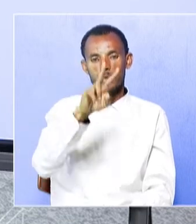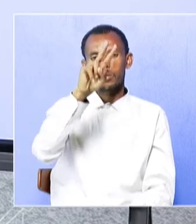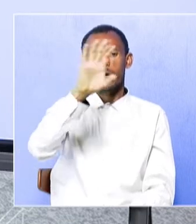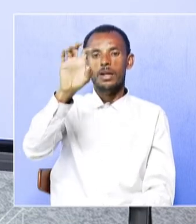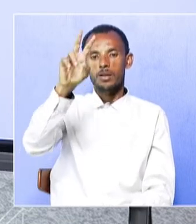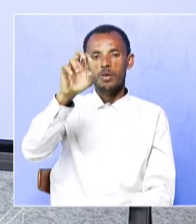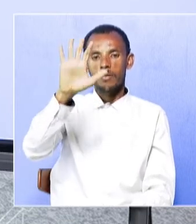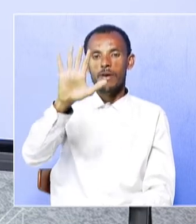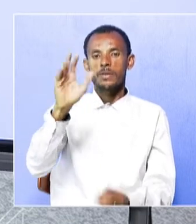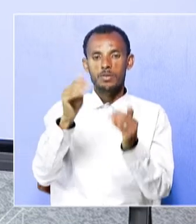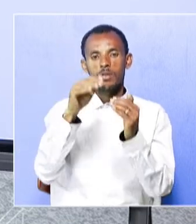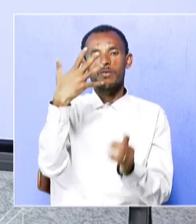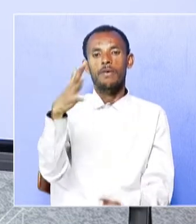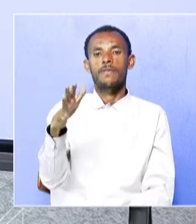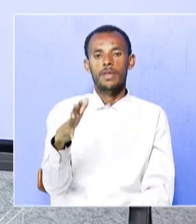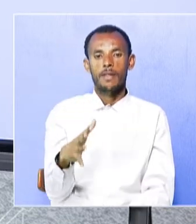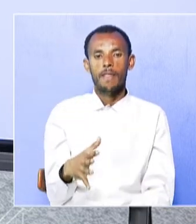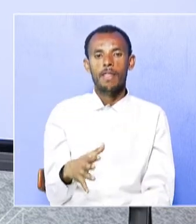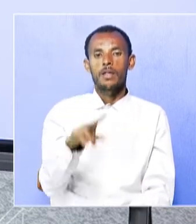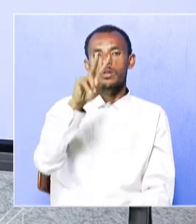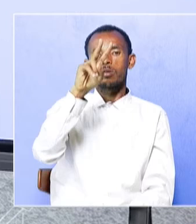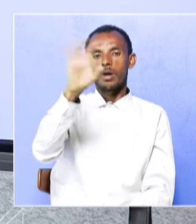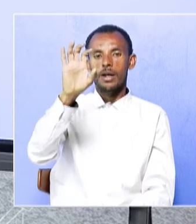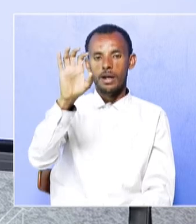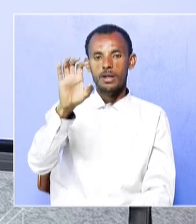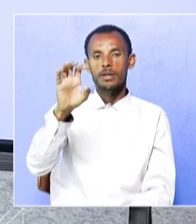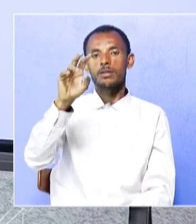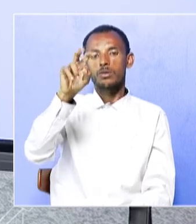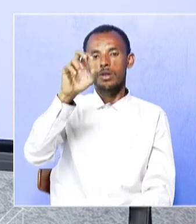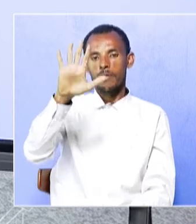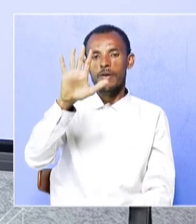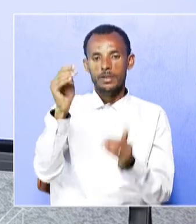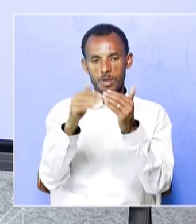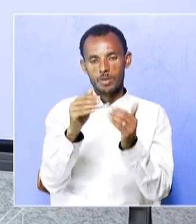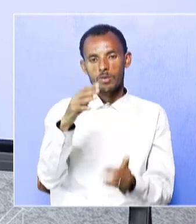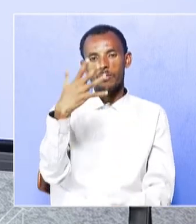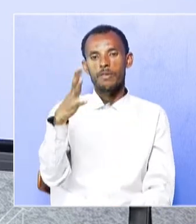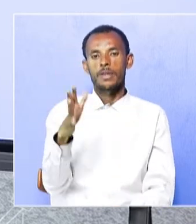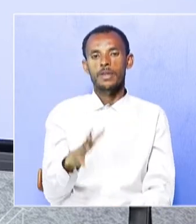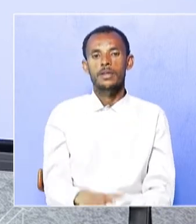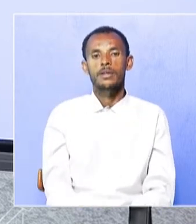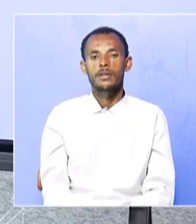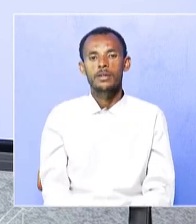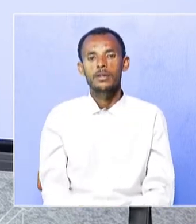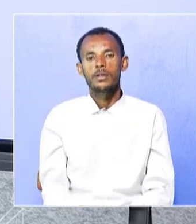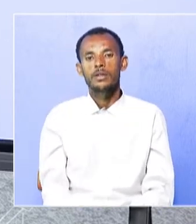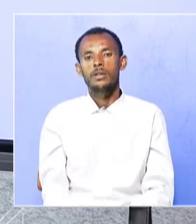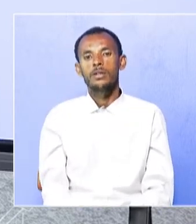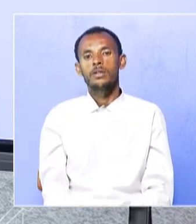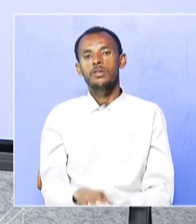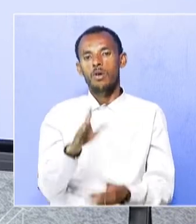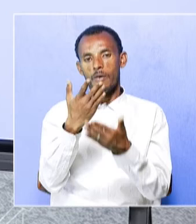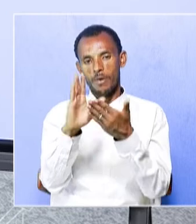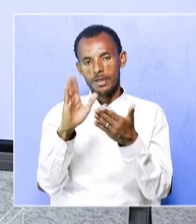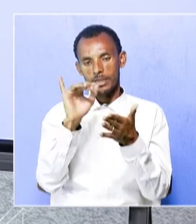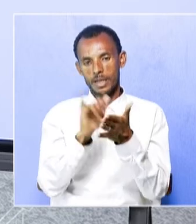225 is 15. Okay, 225 is a perfect square and it can be taken out from the radical. But to